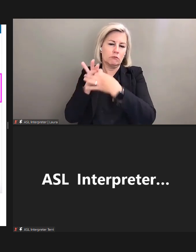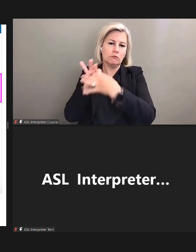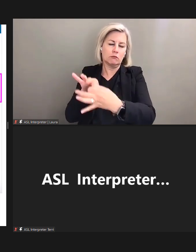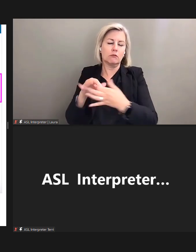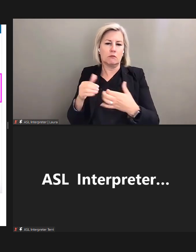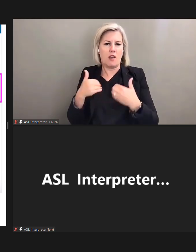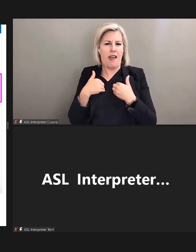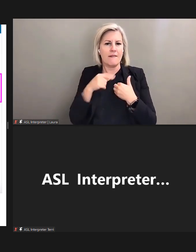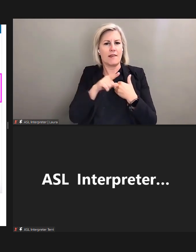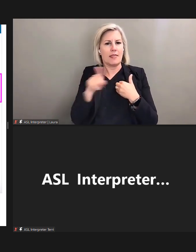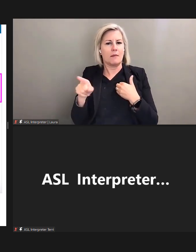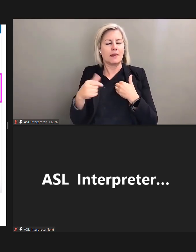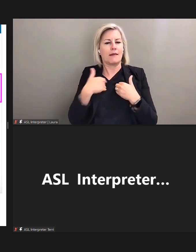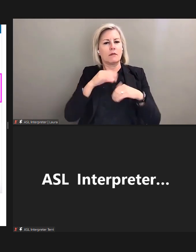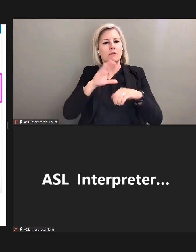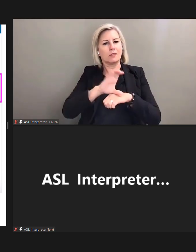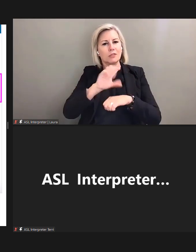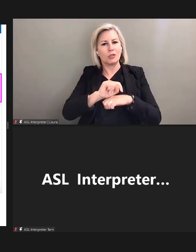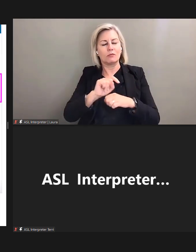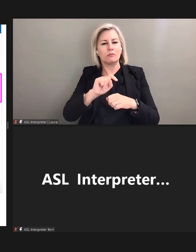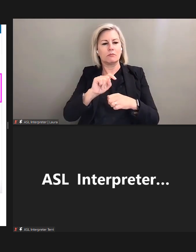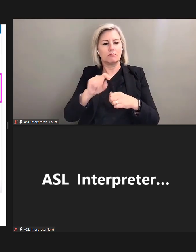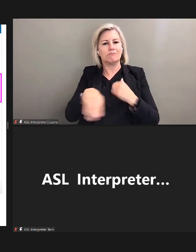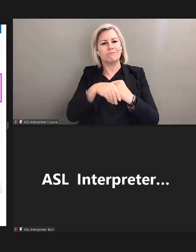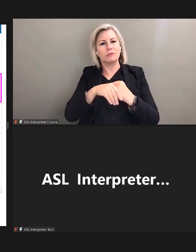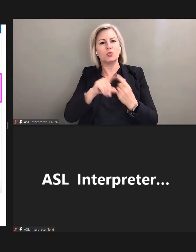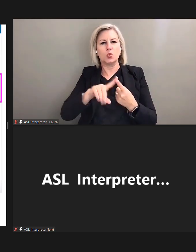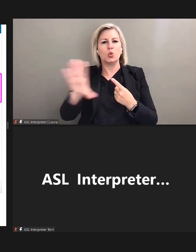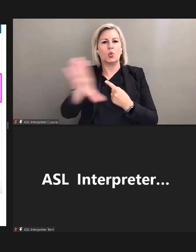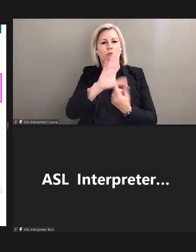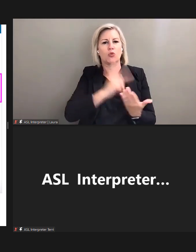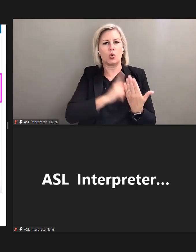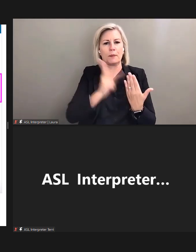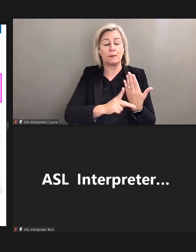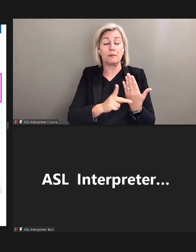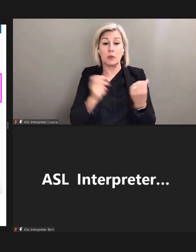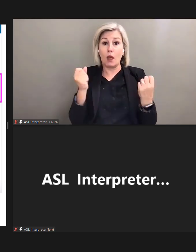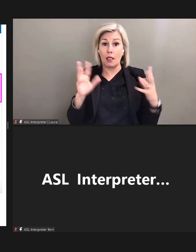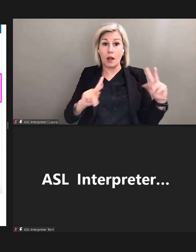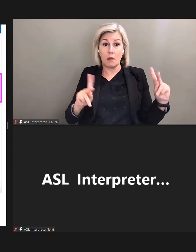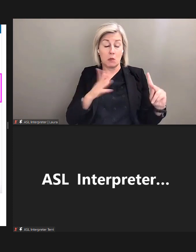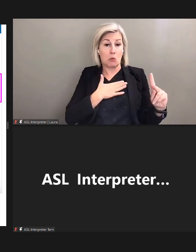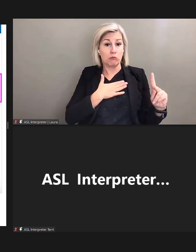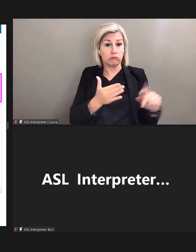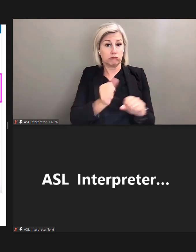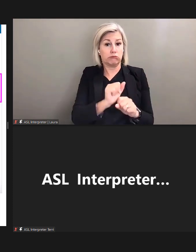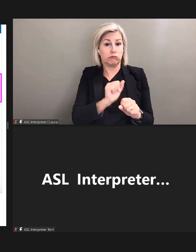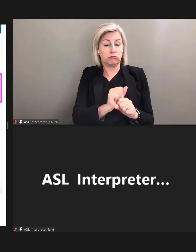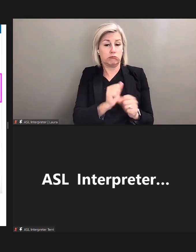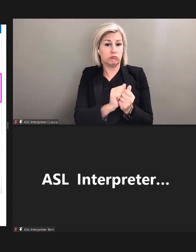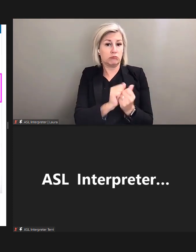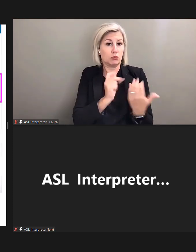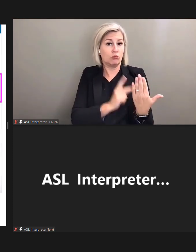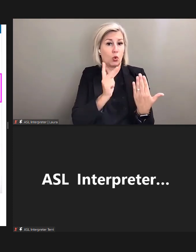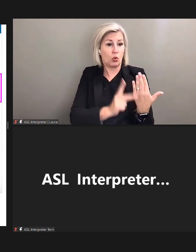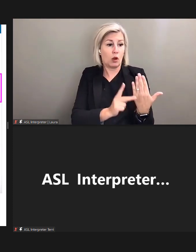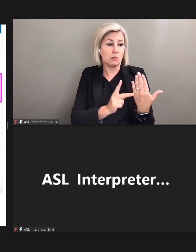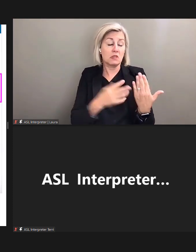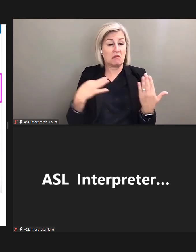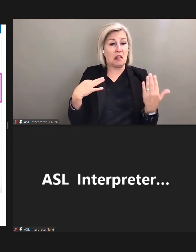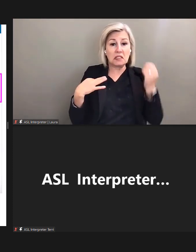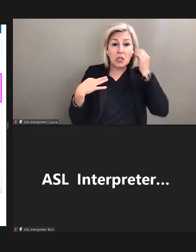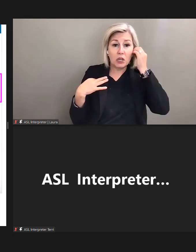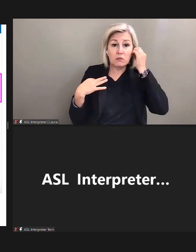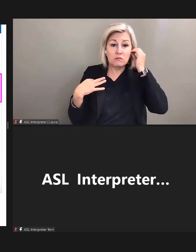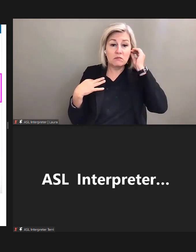them as a consultant to your program. And a lot of people will work with programs on a